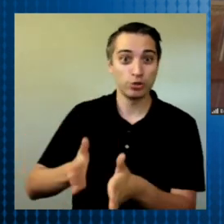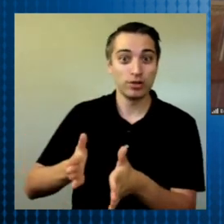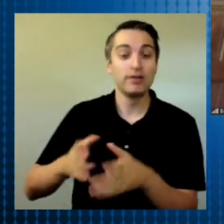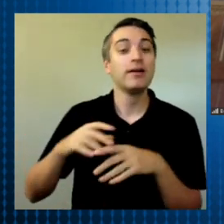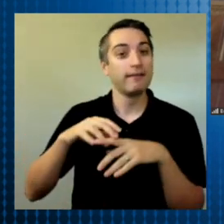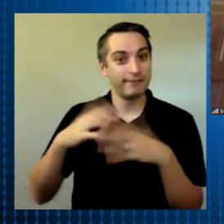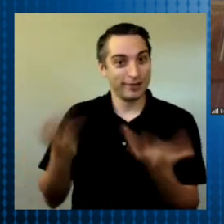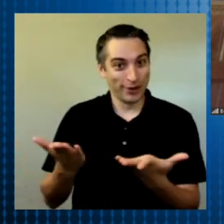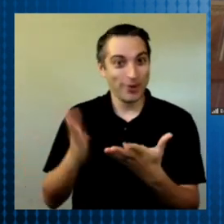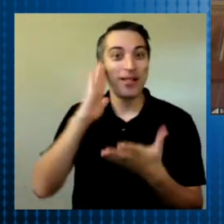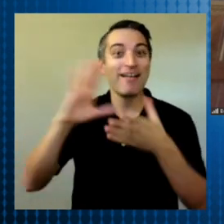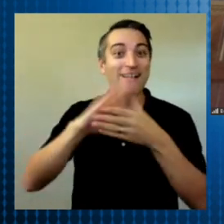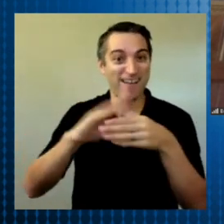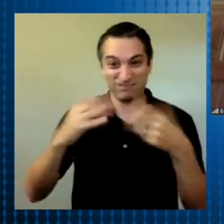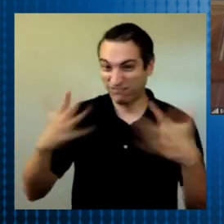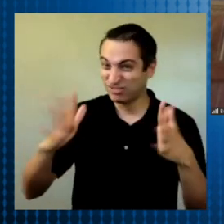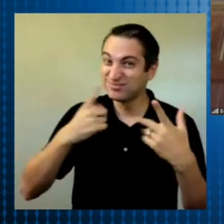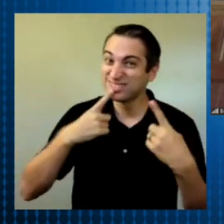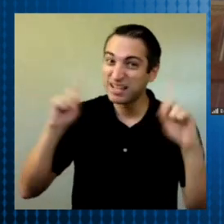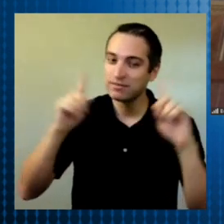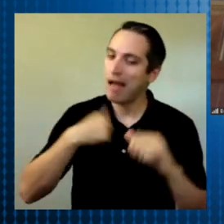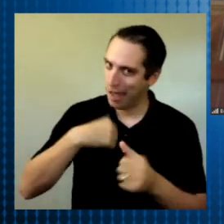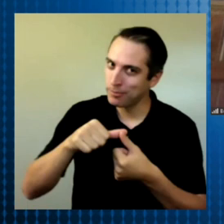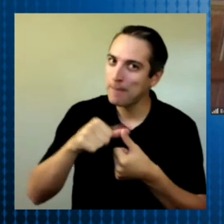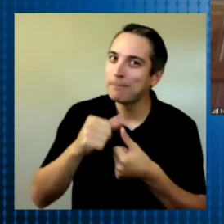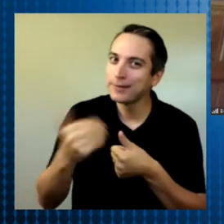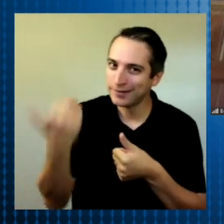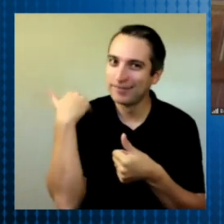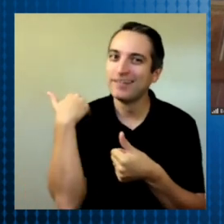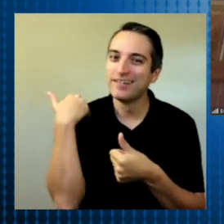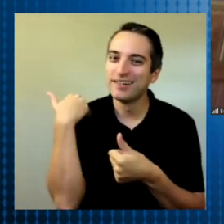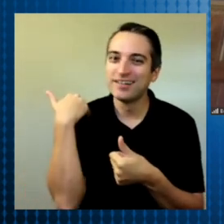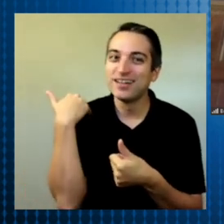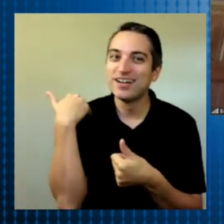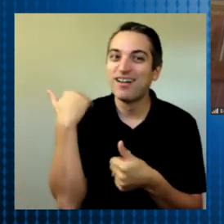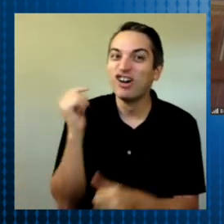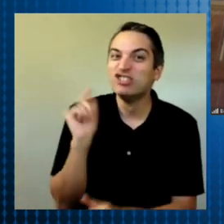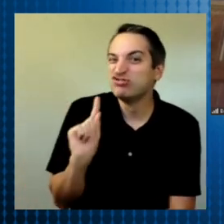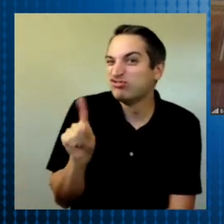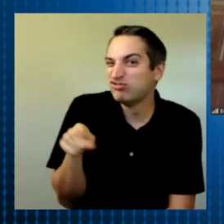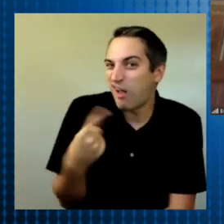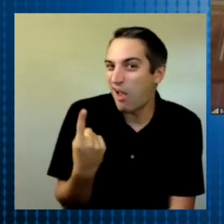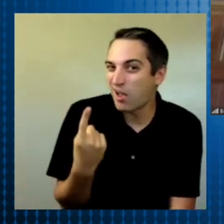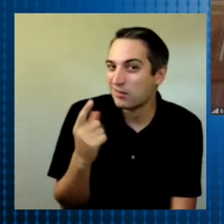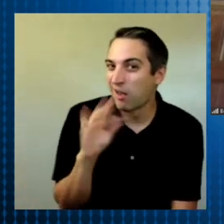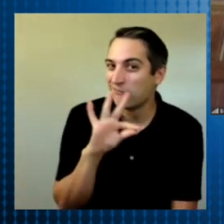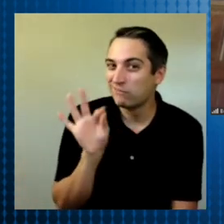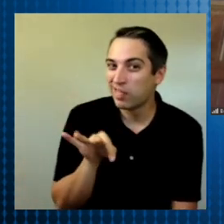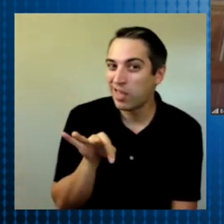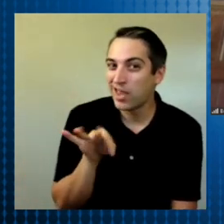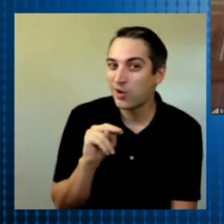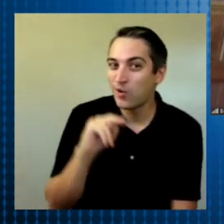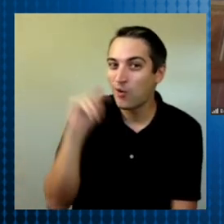had. I remember him when he was just a Flint Northern High School